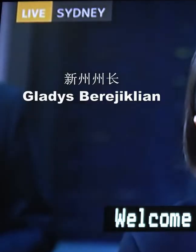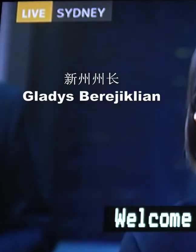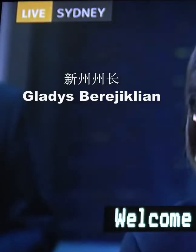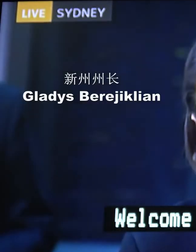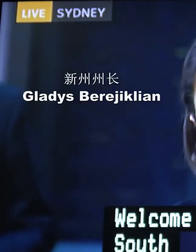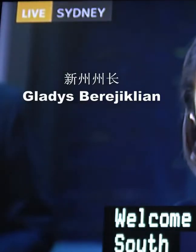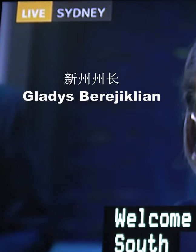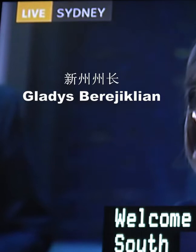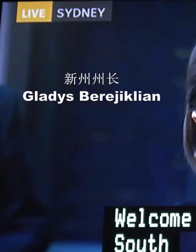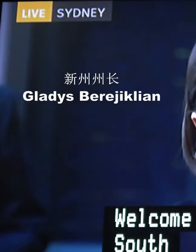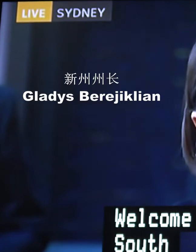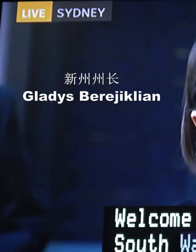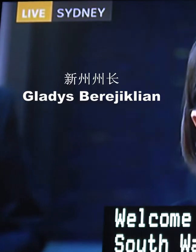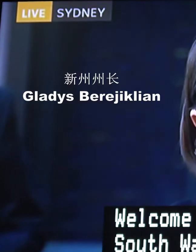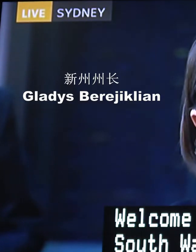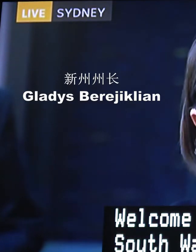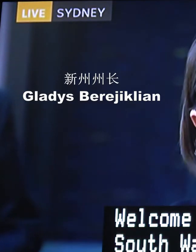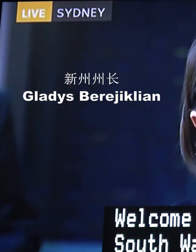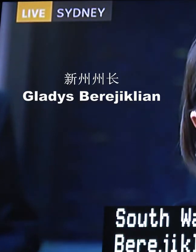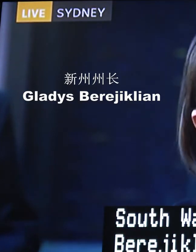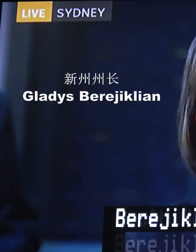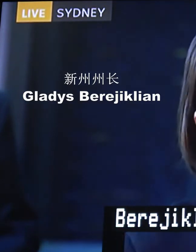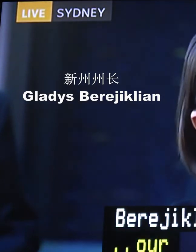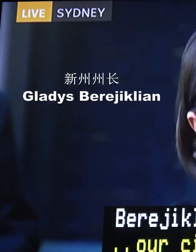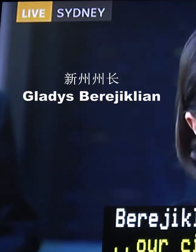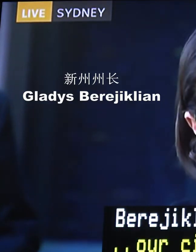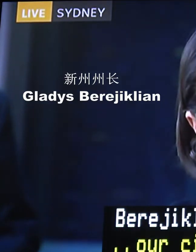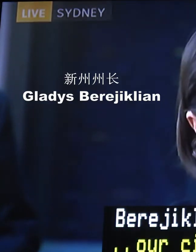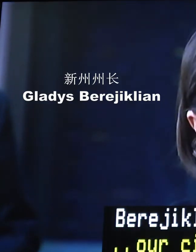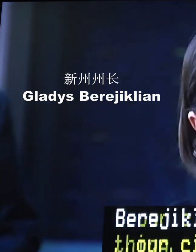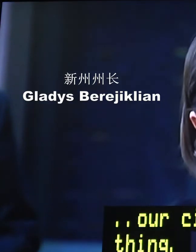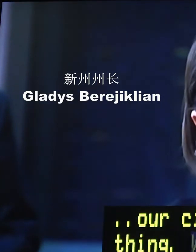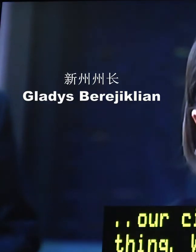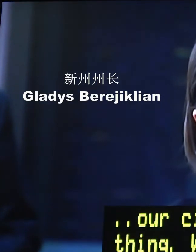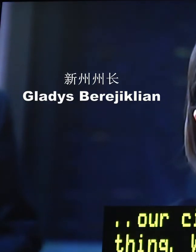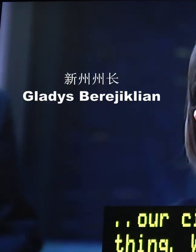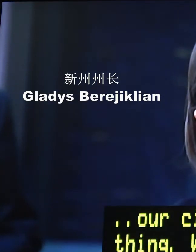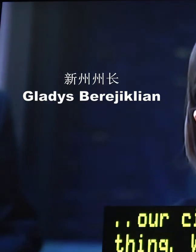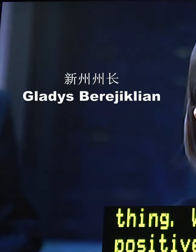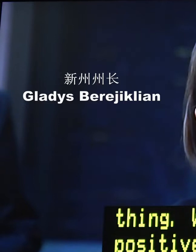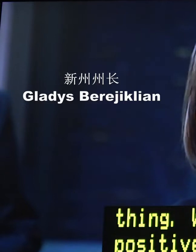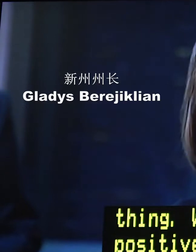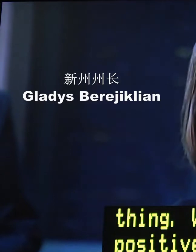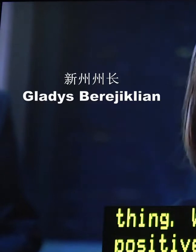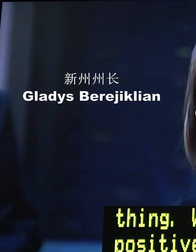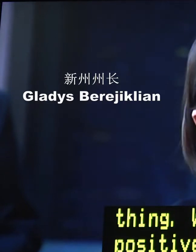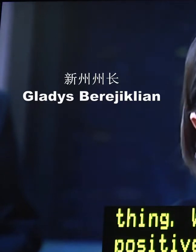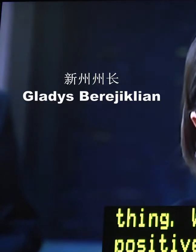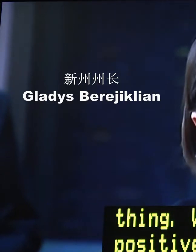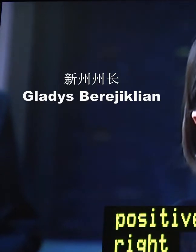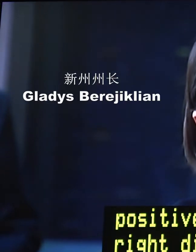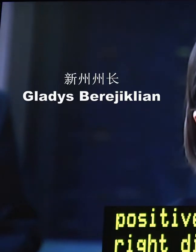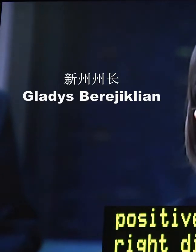our citizens for doing the right thing. We know the results are positive, they're all heading in the right direction, and we want them to stay this way. So I want to